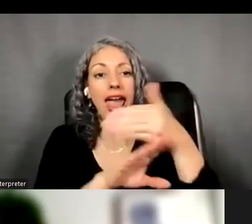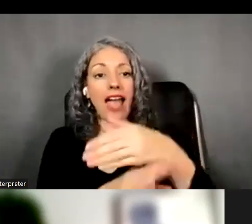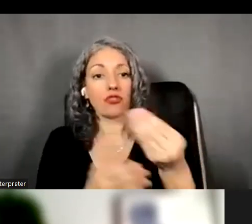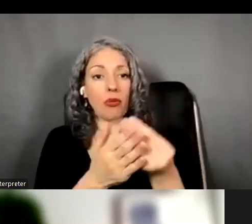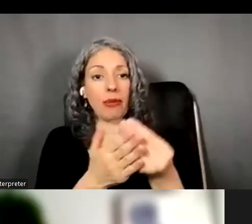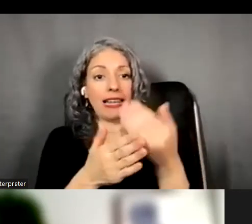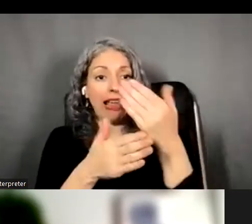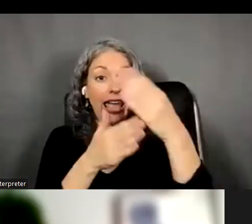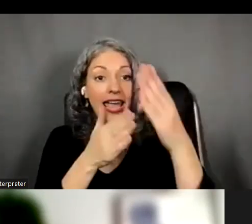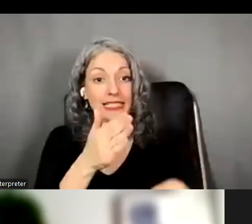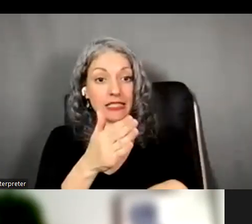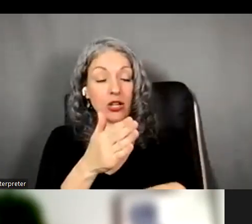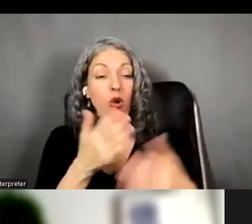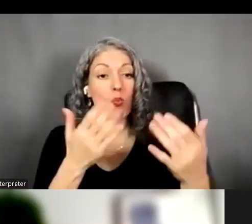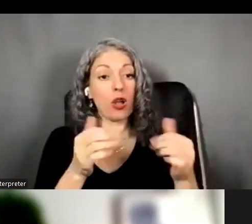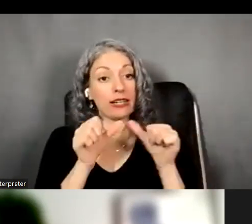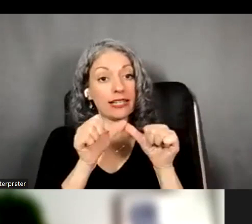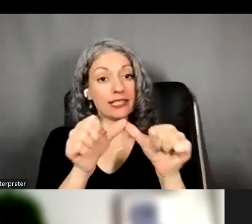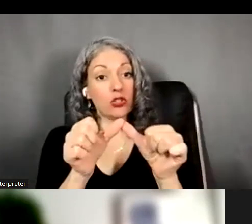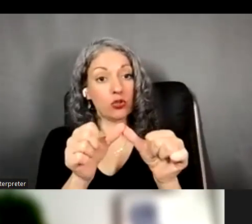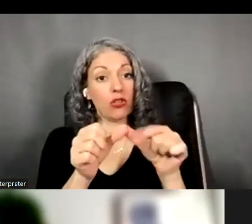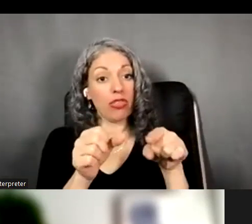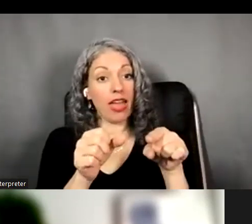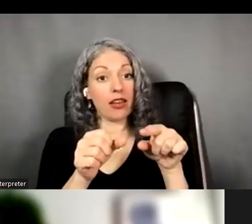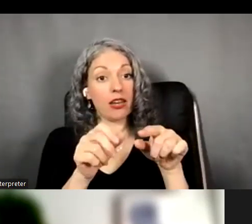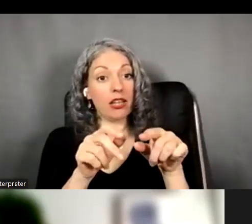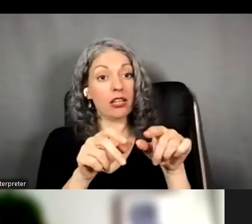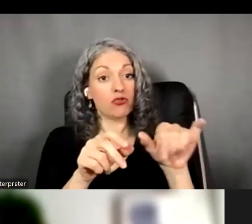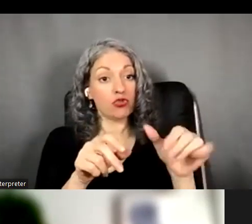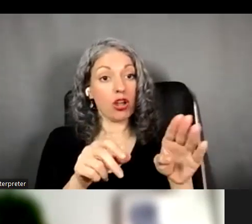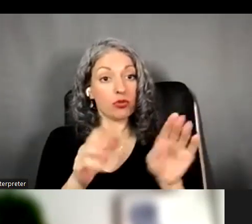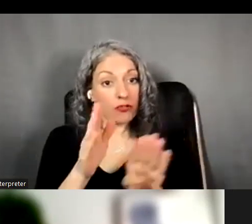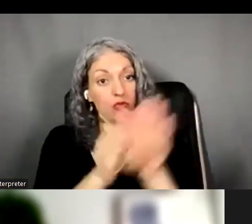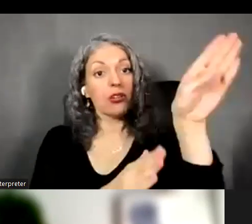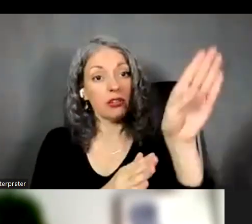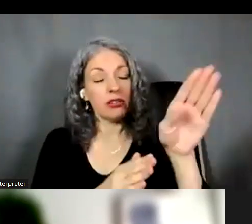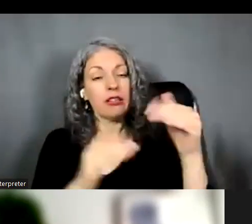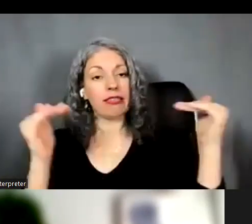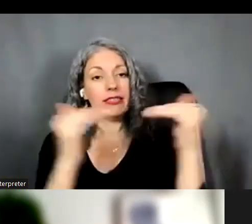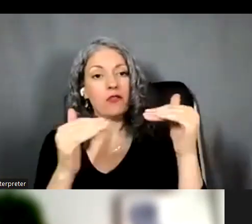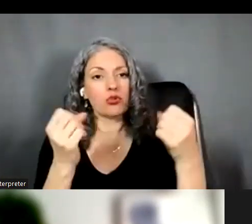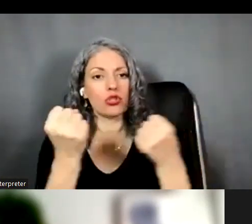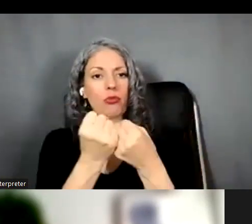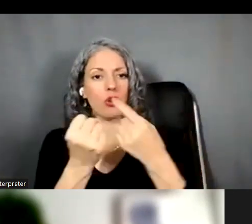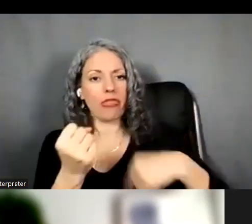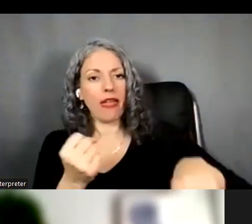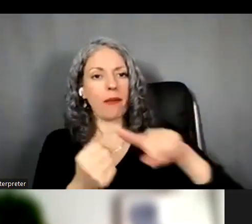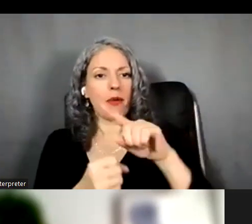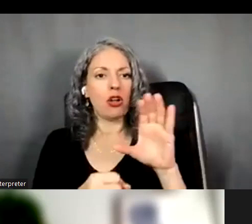to be able to sustain those positions, we have to essentially have ramped up to a level of scale to be able to support them solely on the